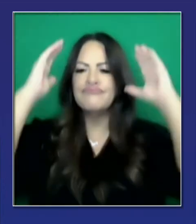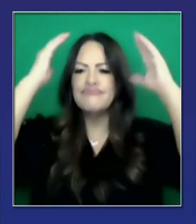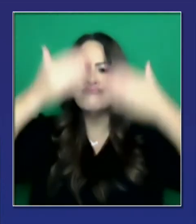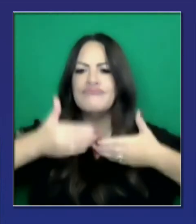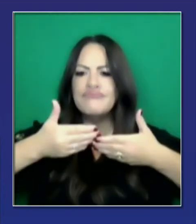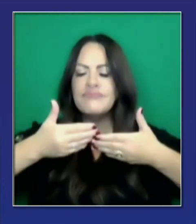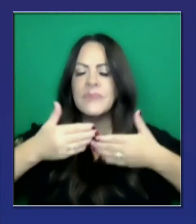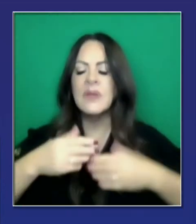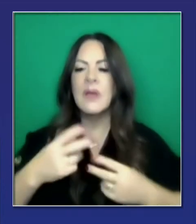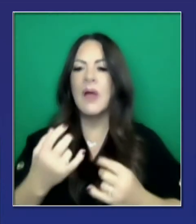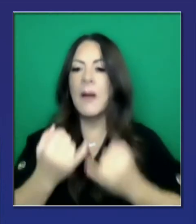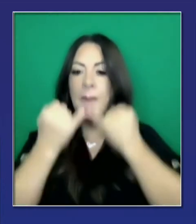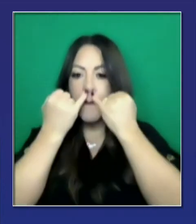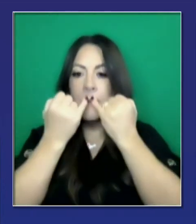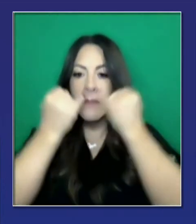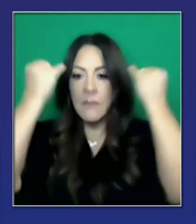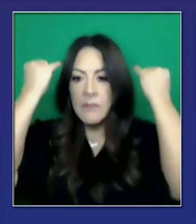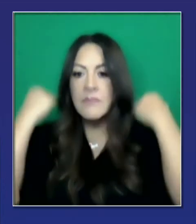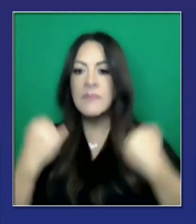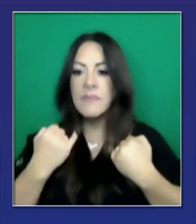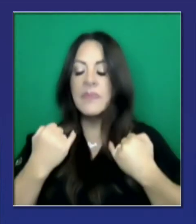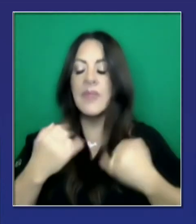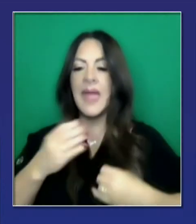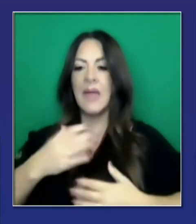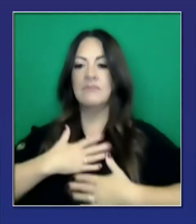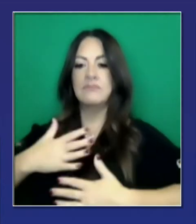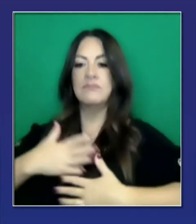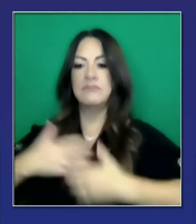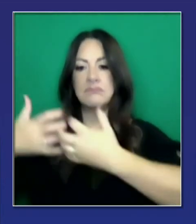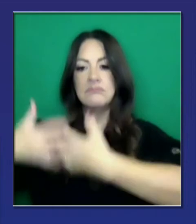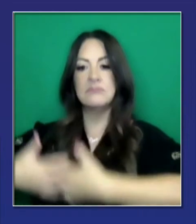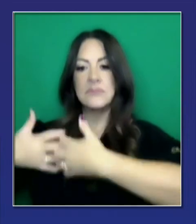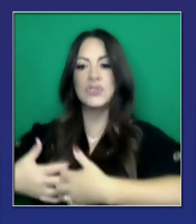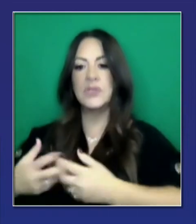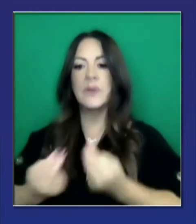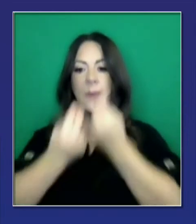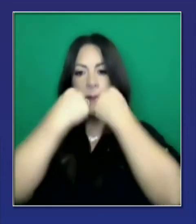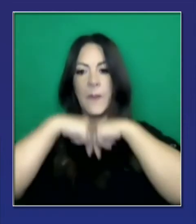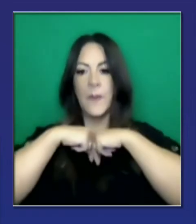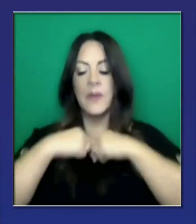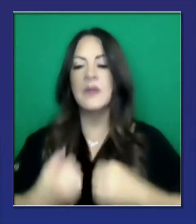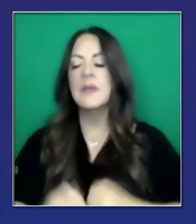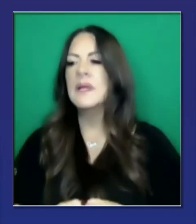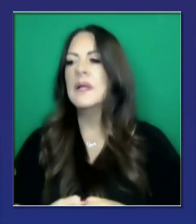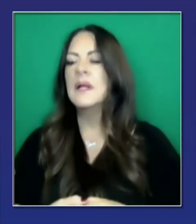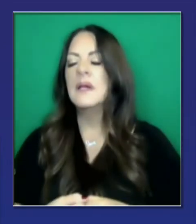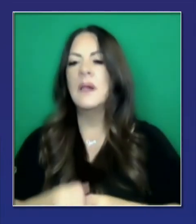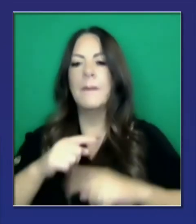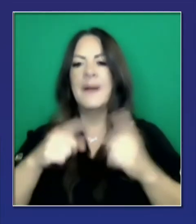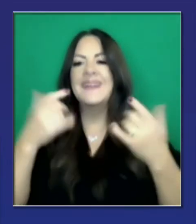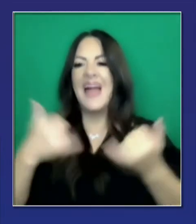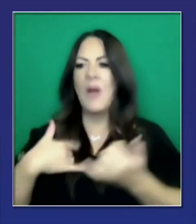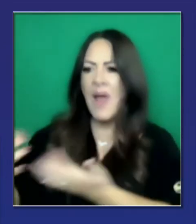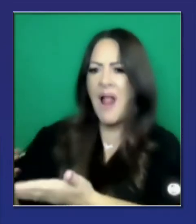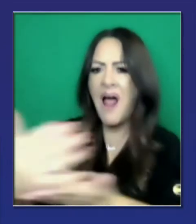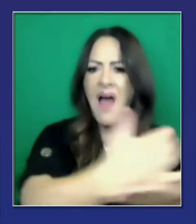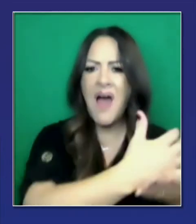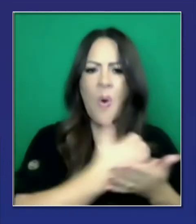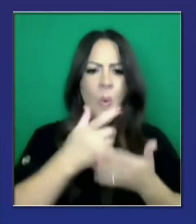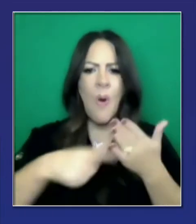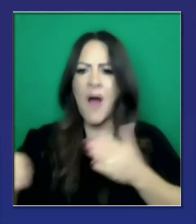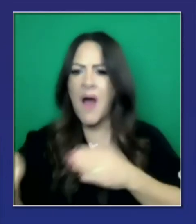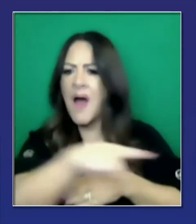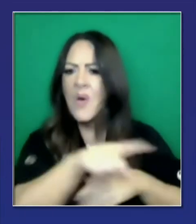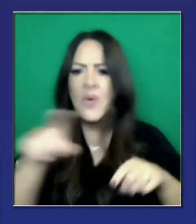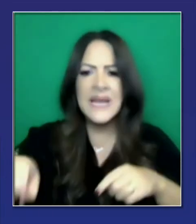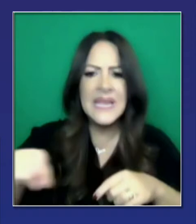but oxygen, other needs, ventilators. And we have now been able to take that information, which we garnered over the